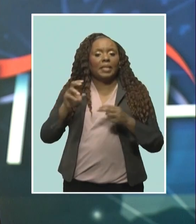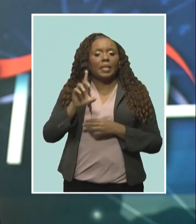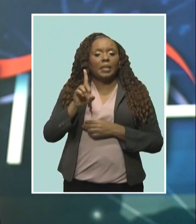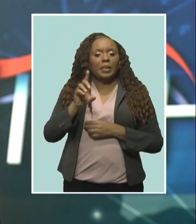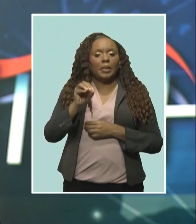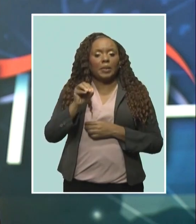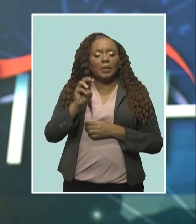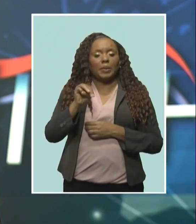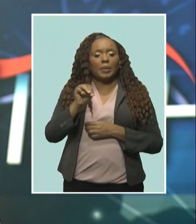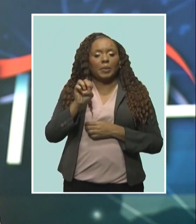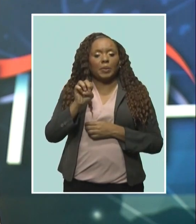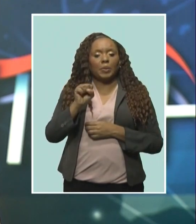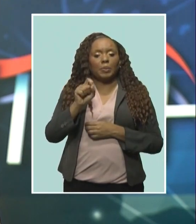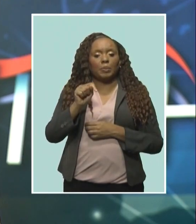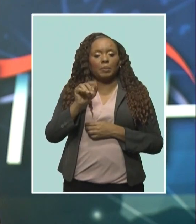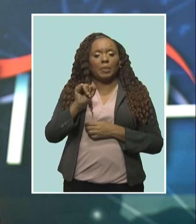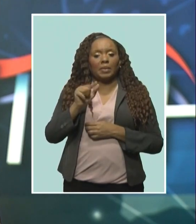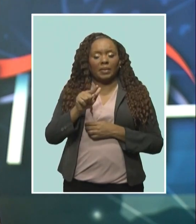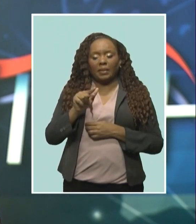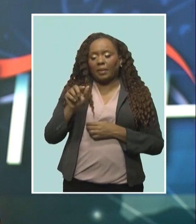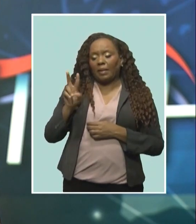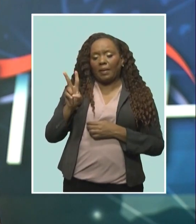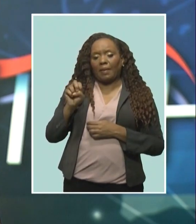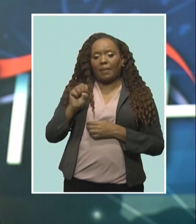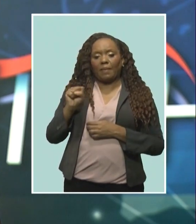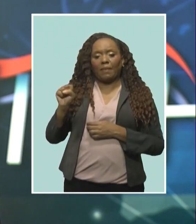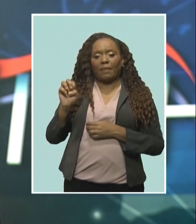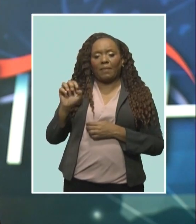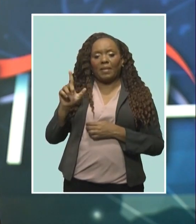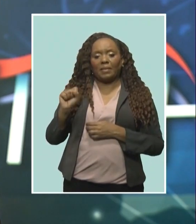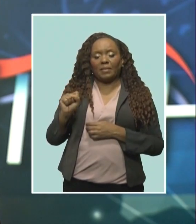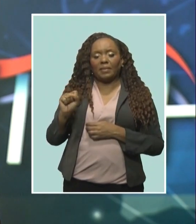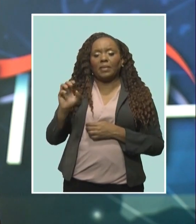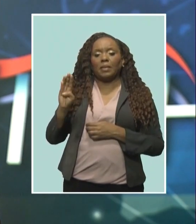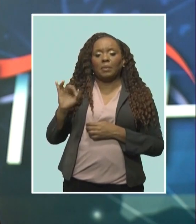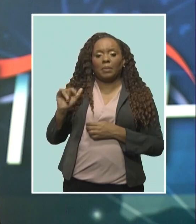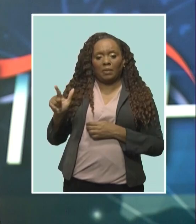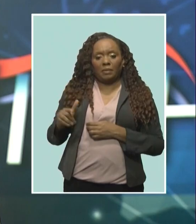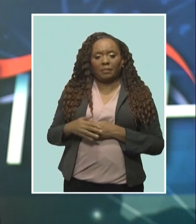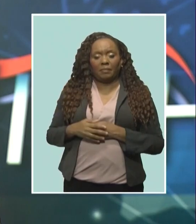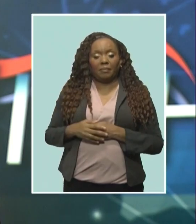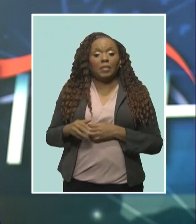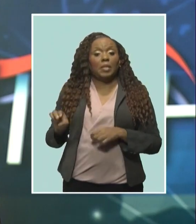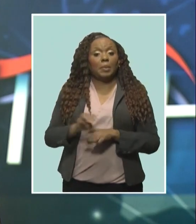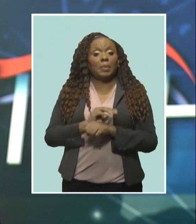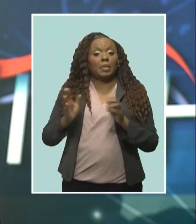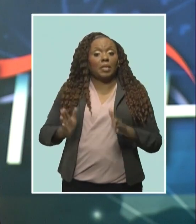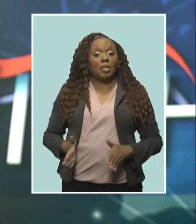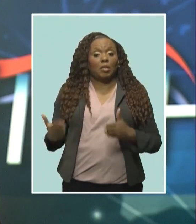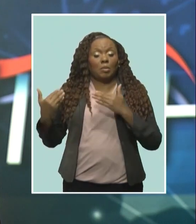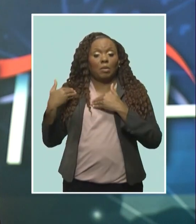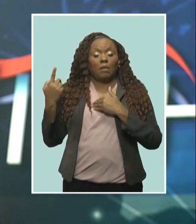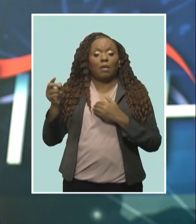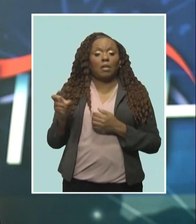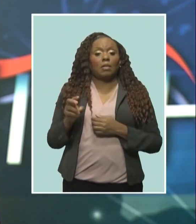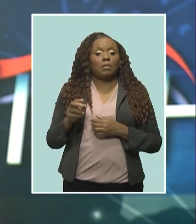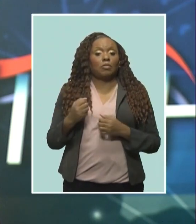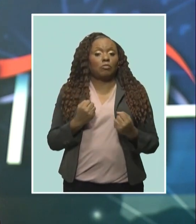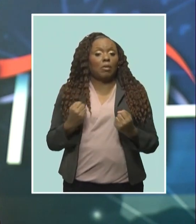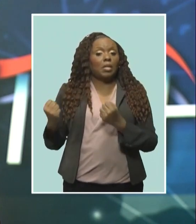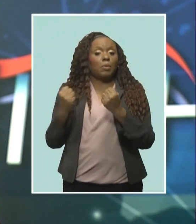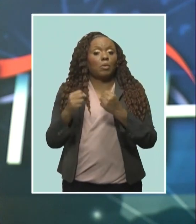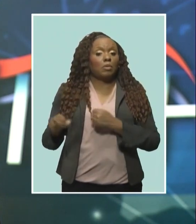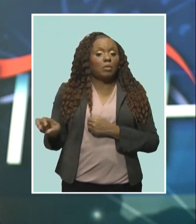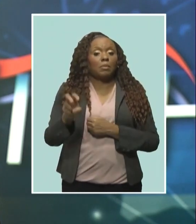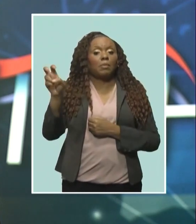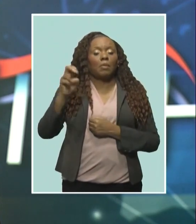other legislation. Minister of Tourism and International Transport, Ian Gooding-Edgell, says it's part of an effort by Barbados to ensure